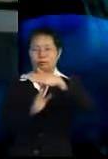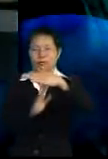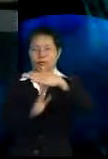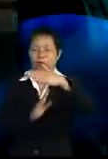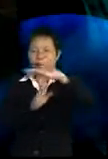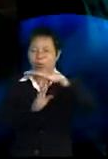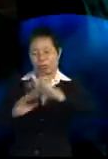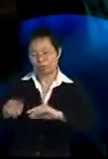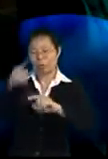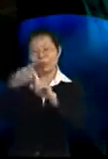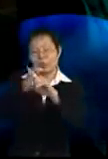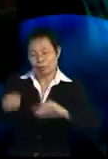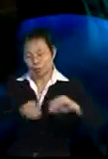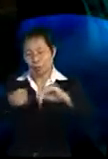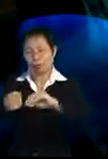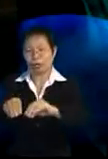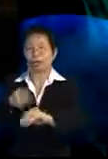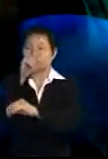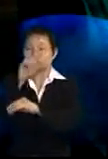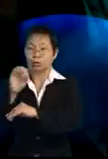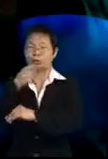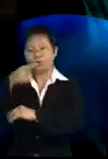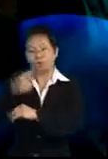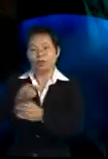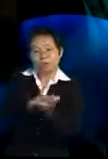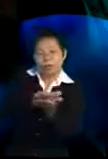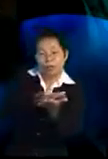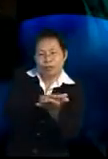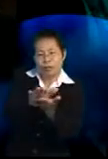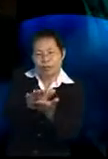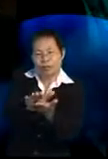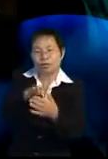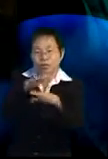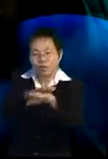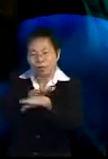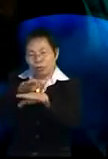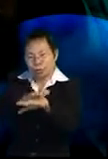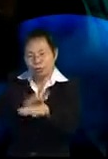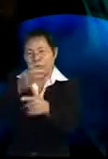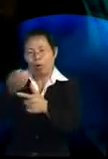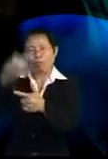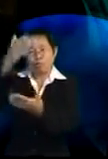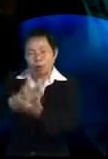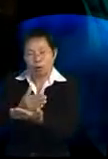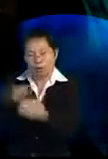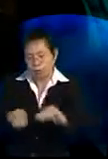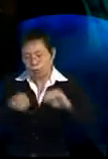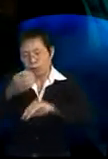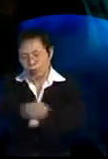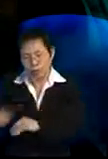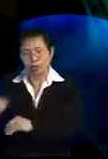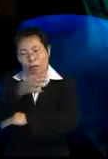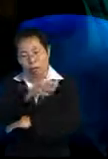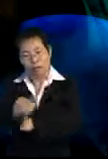moving. So, we can say that friction slows down or stops moving objects